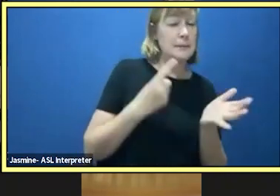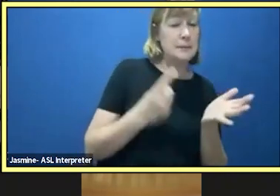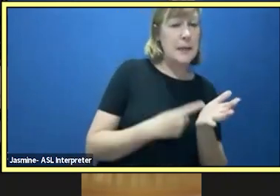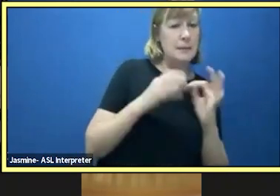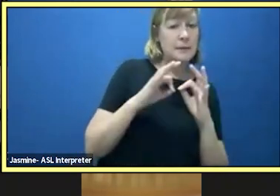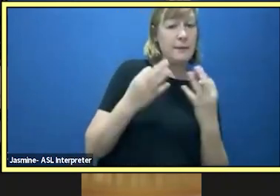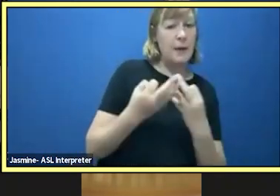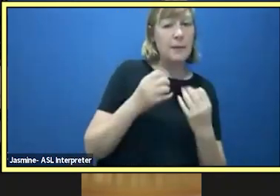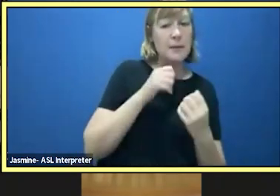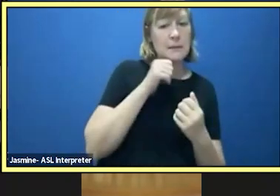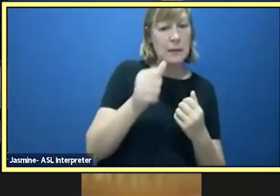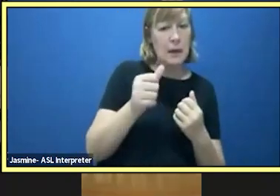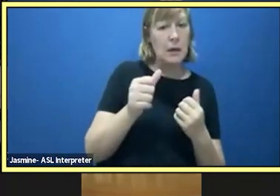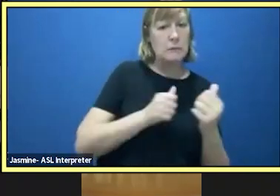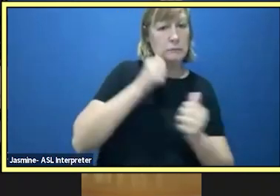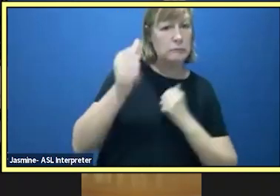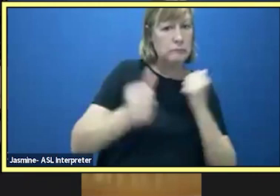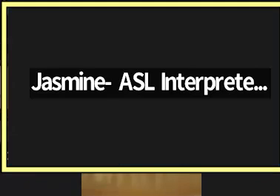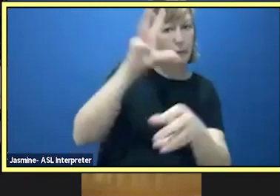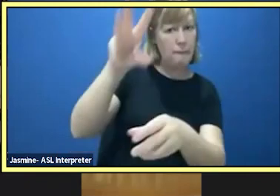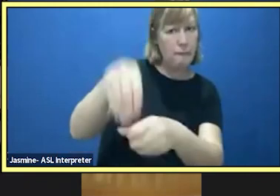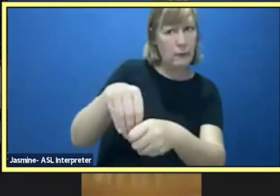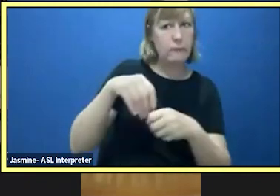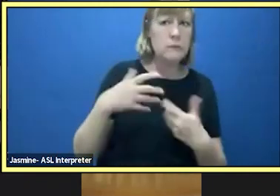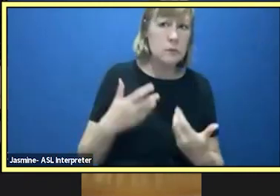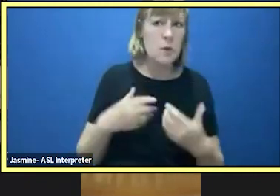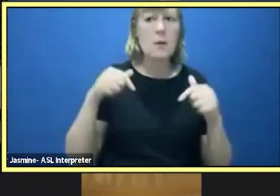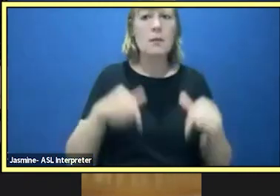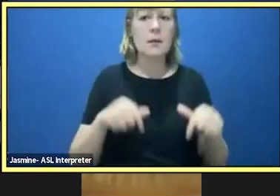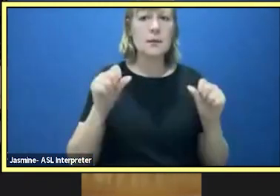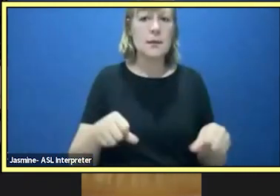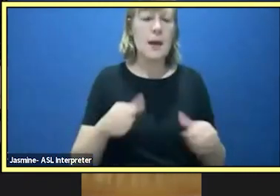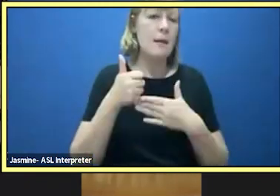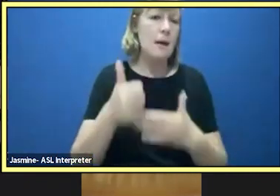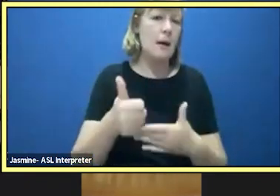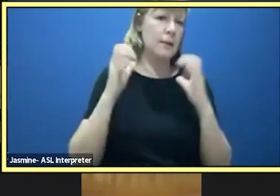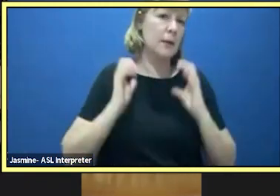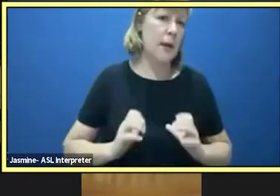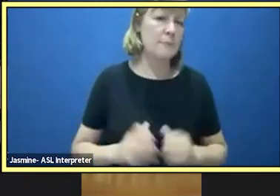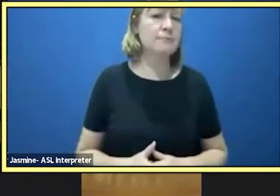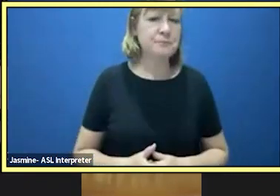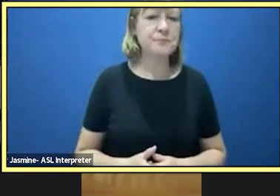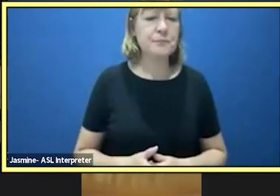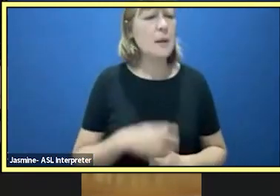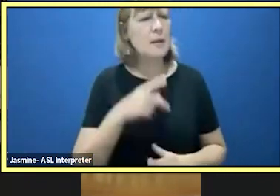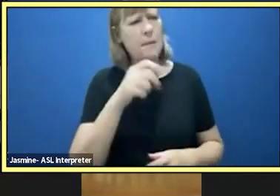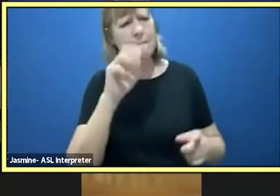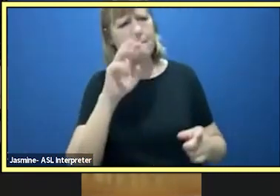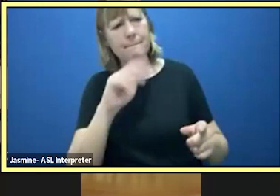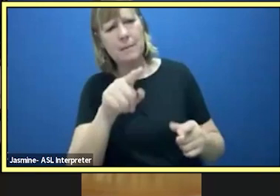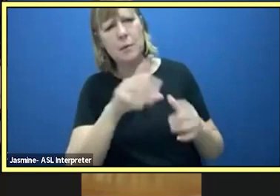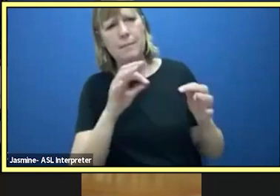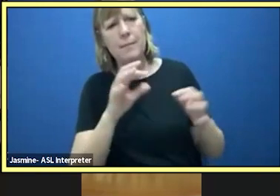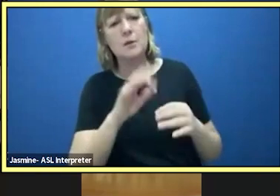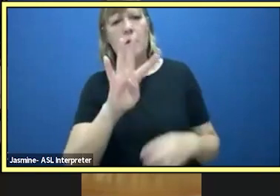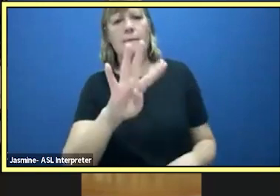particularly. Someone mentioned about the caseloads being high. I think, Pam, that was you. 48 is a lot.